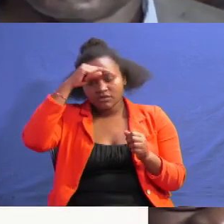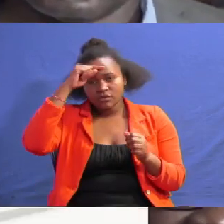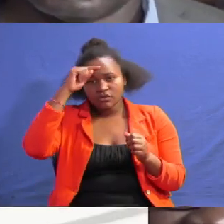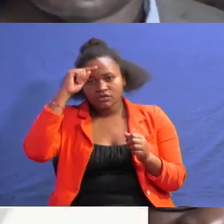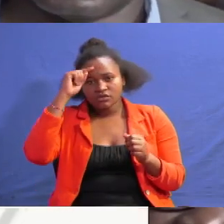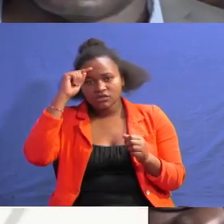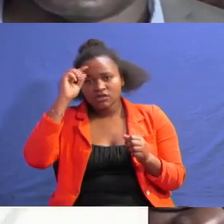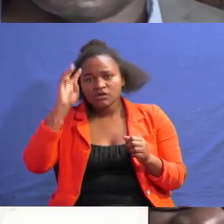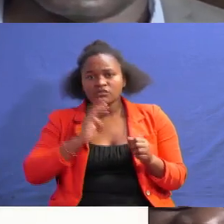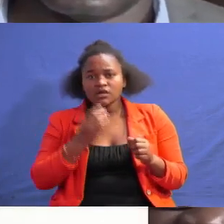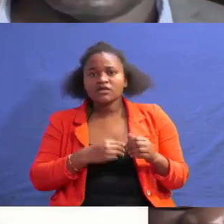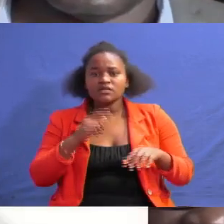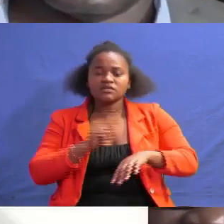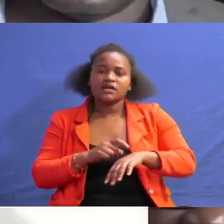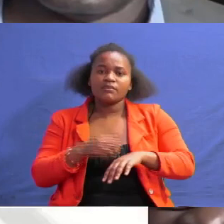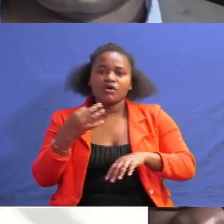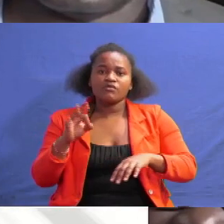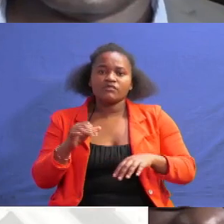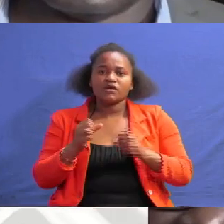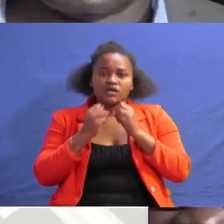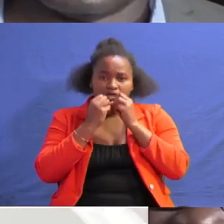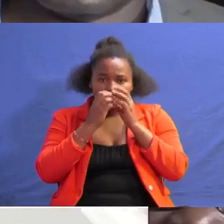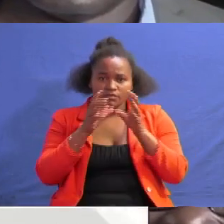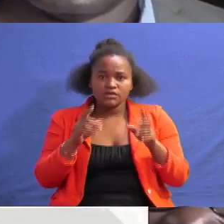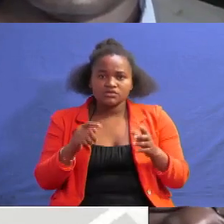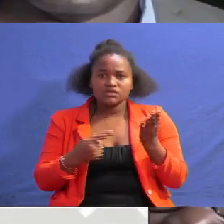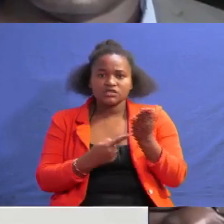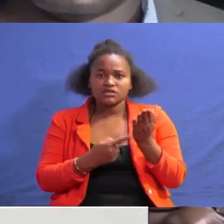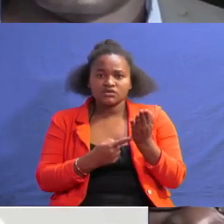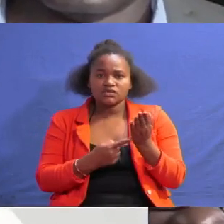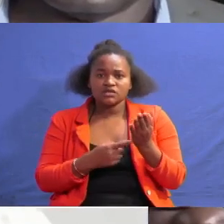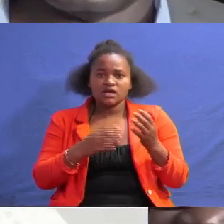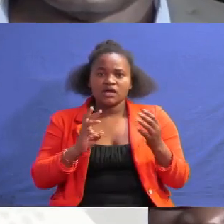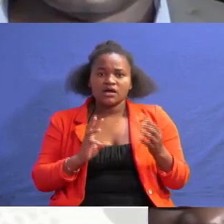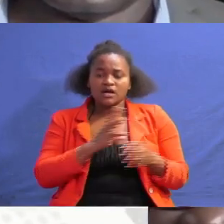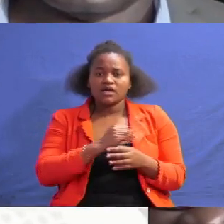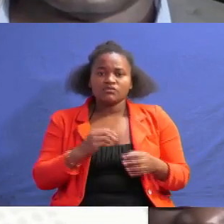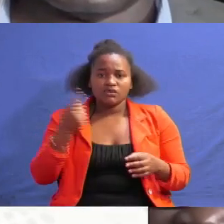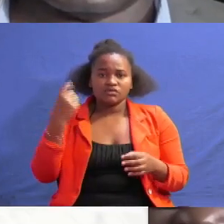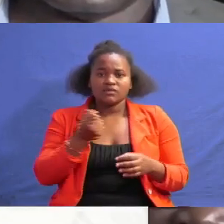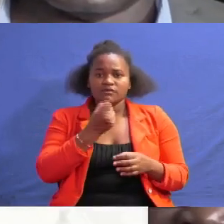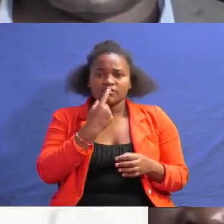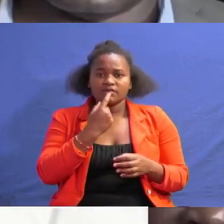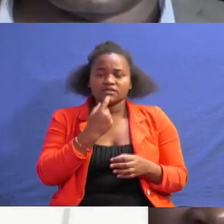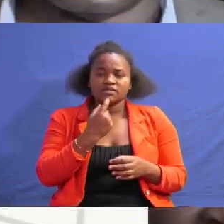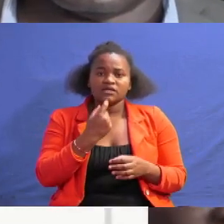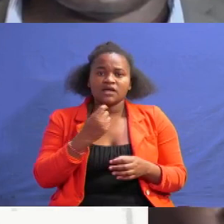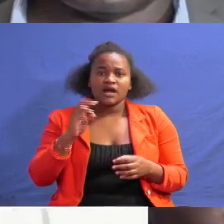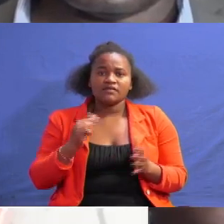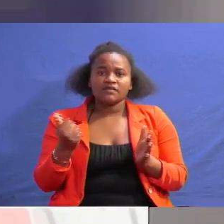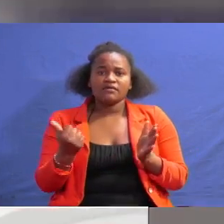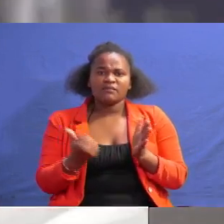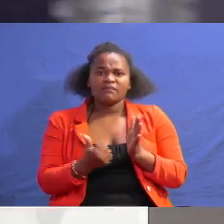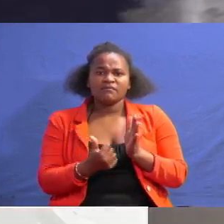because of course we are in the era now of information technology, and we went to the pharmacy and there are issues